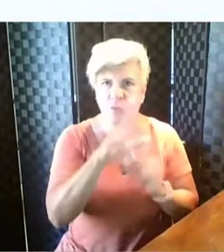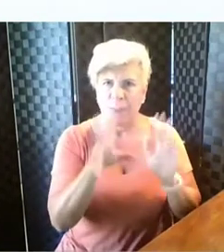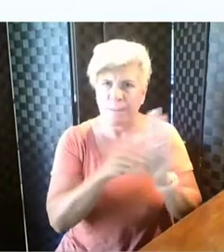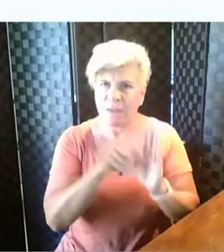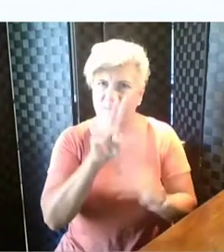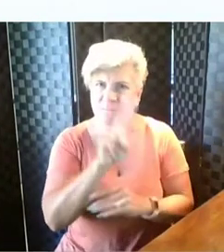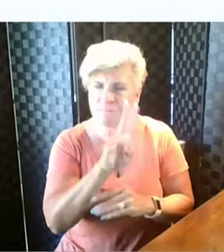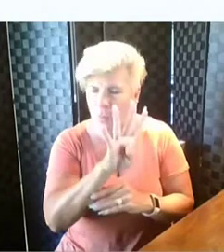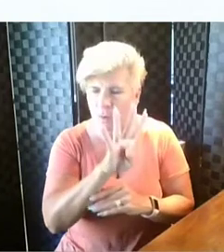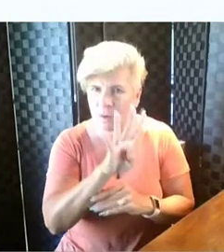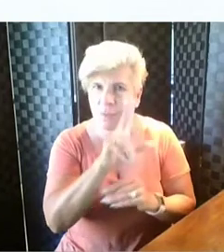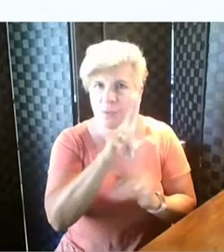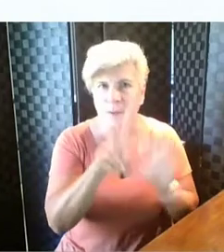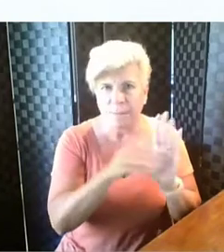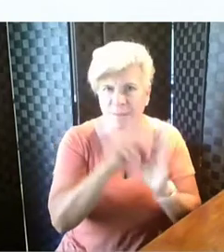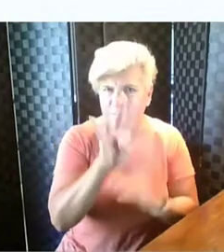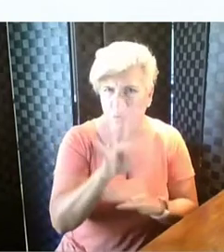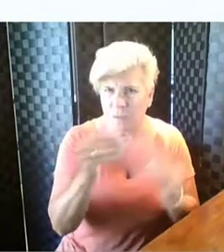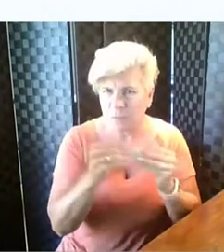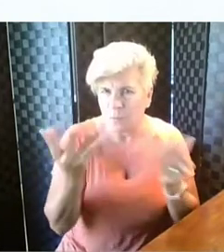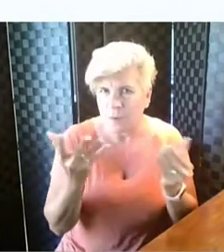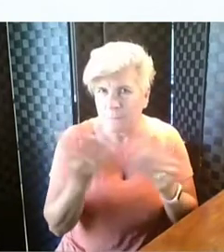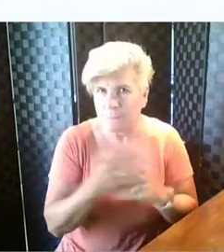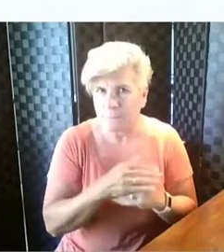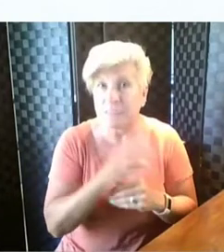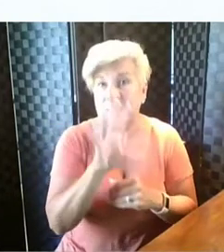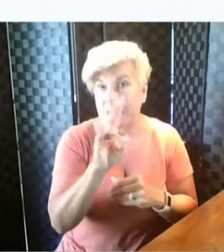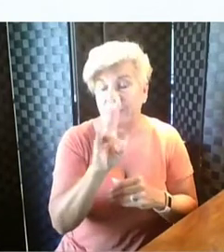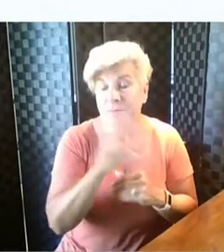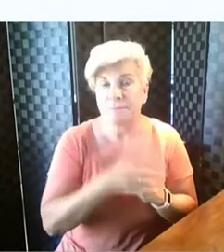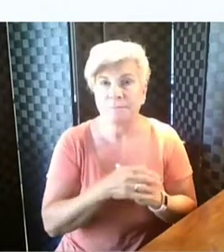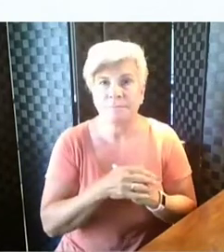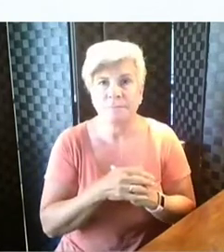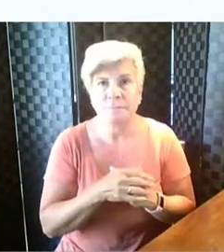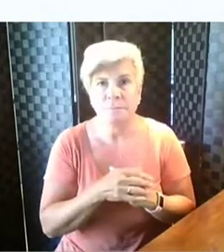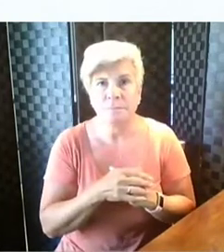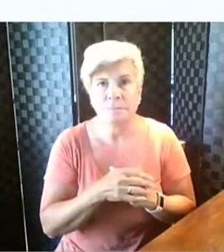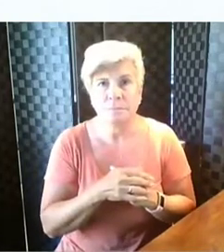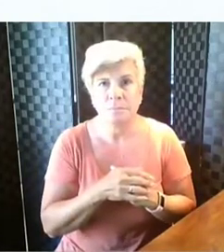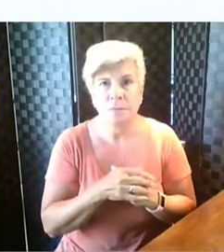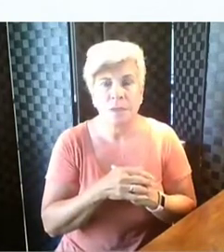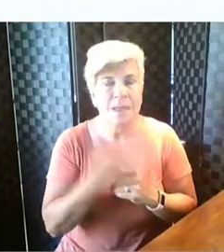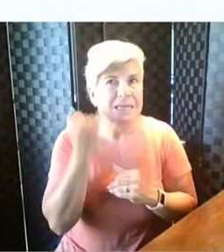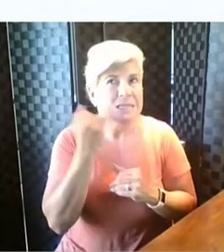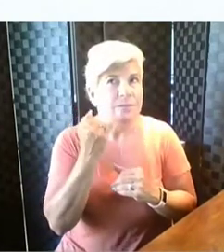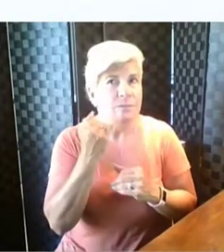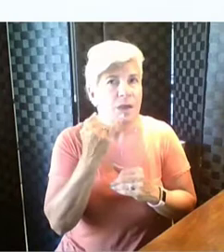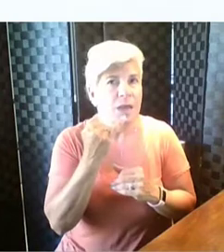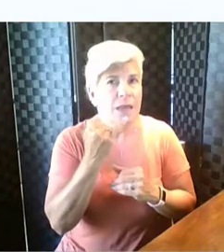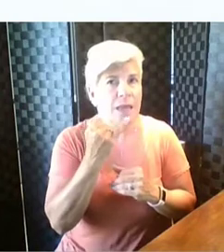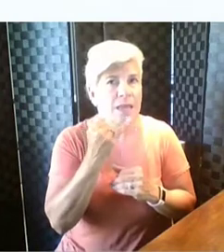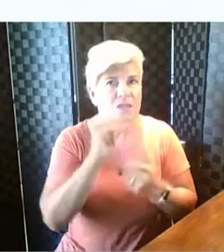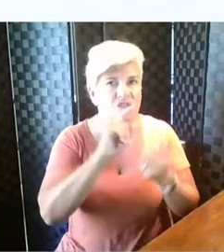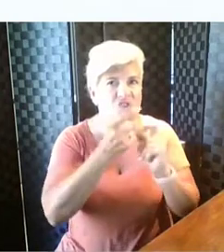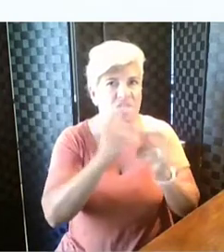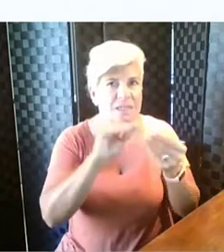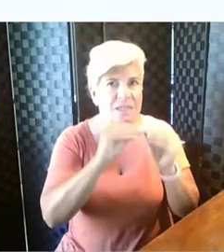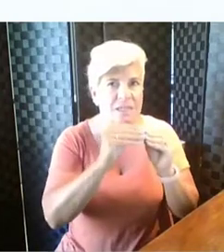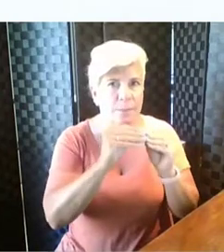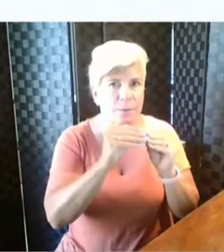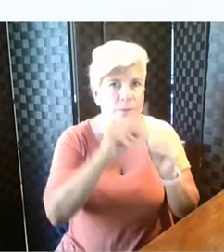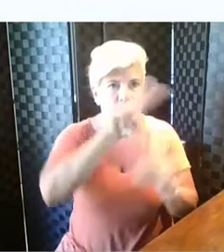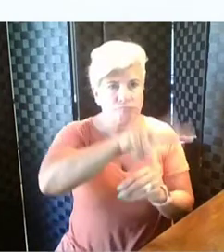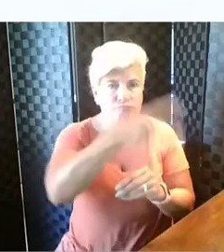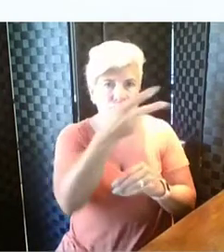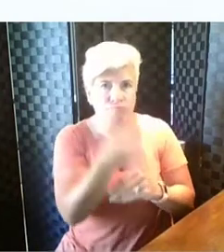plus 4? Right, it's 7. Okay, well what if I took those same 2 numbers and I flipped them around? And instead